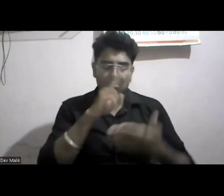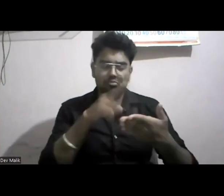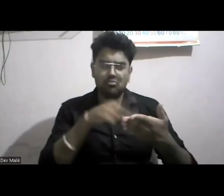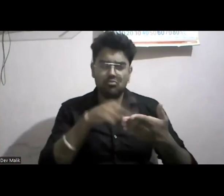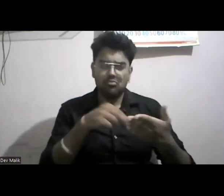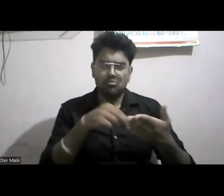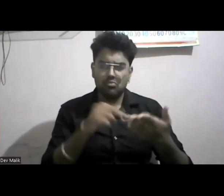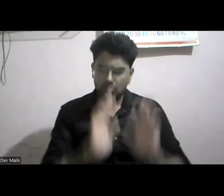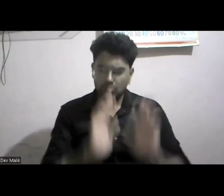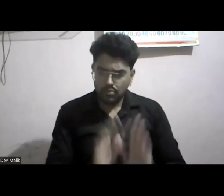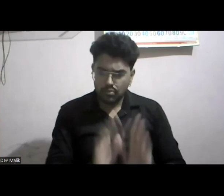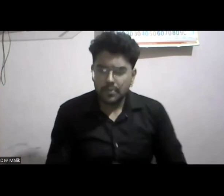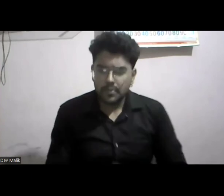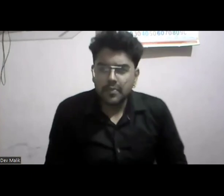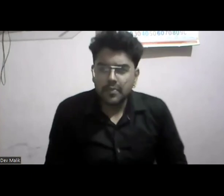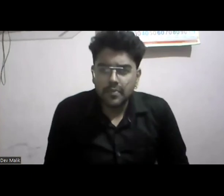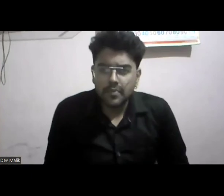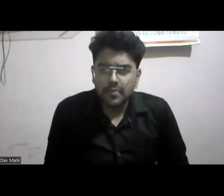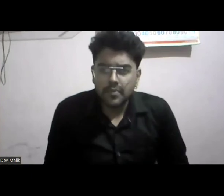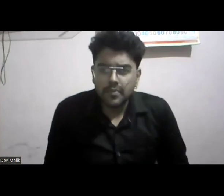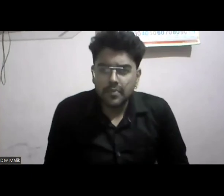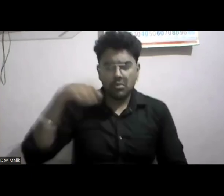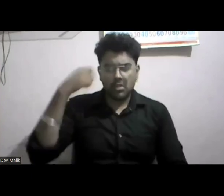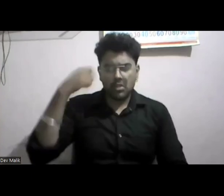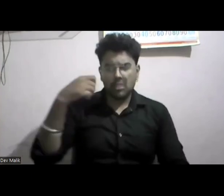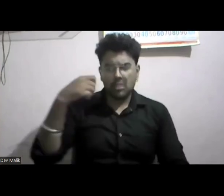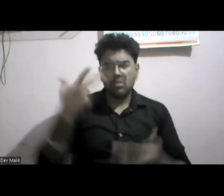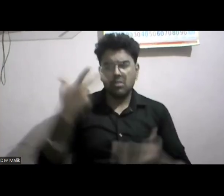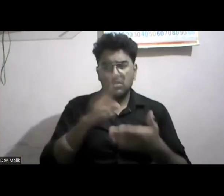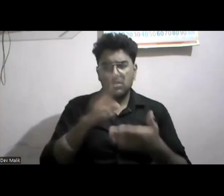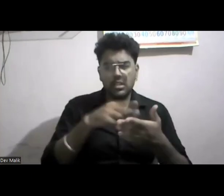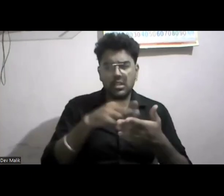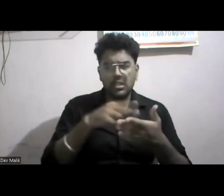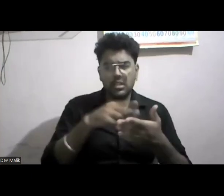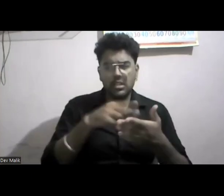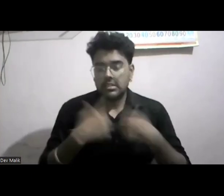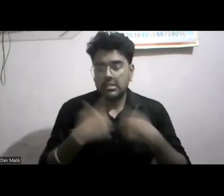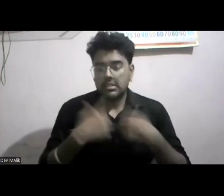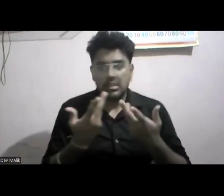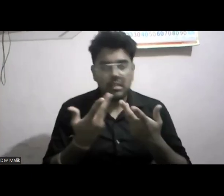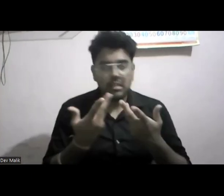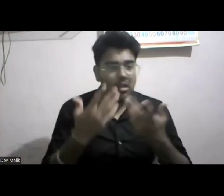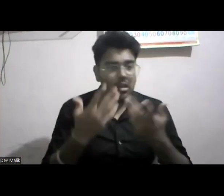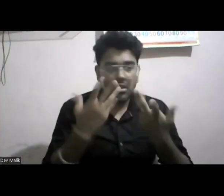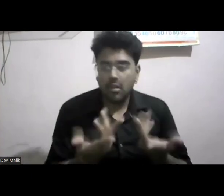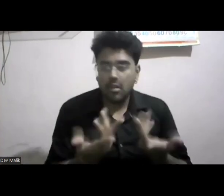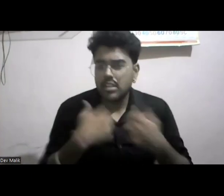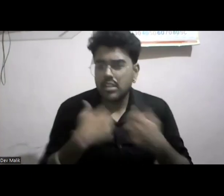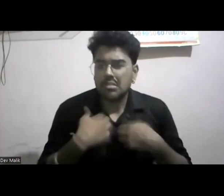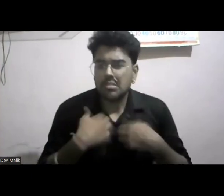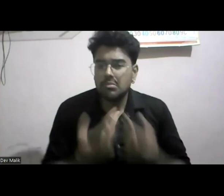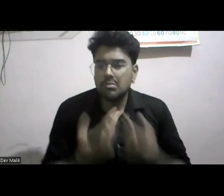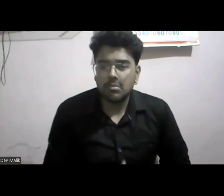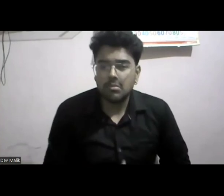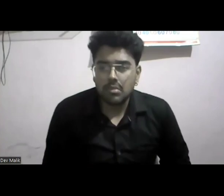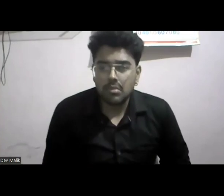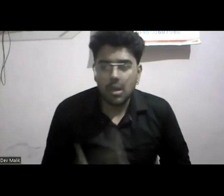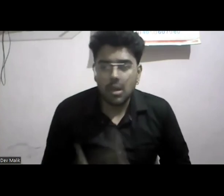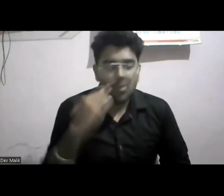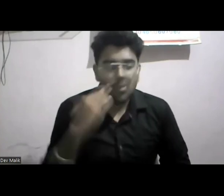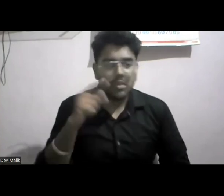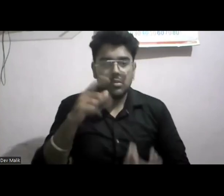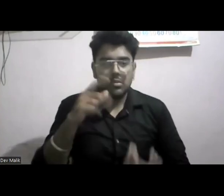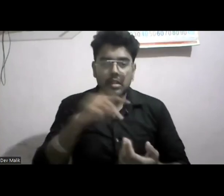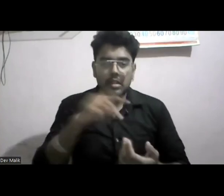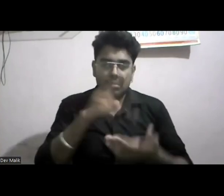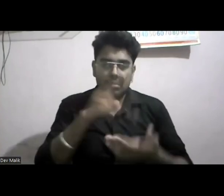Using all these readings. And it's so interesting because, you know, when you start rereading it, you also try